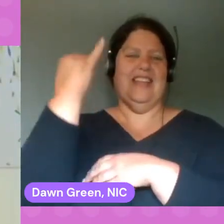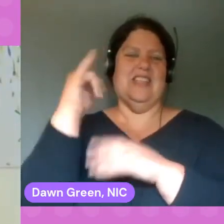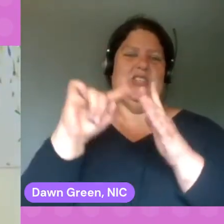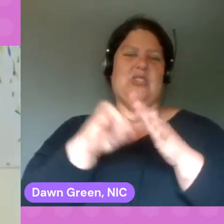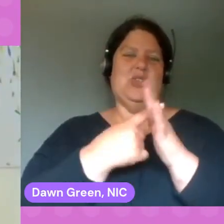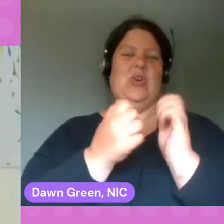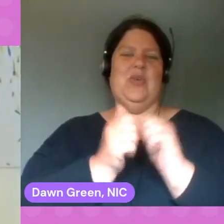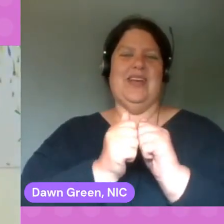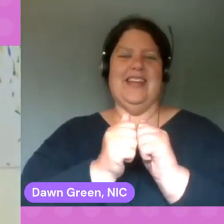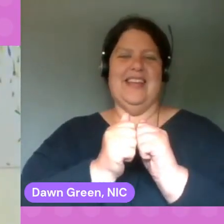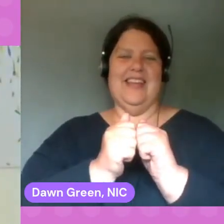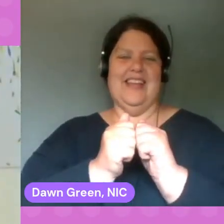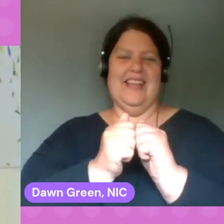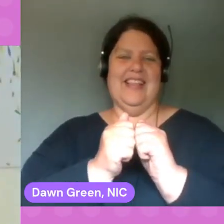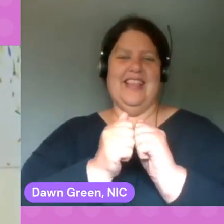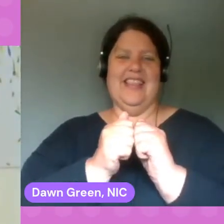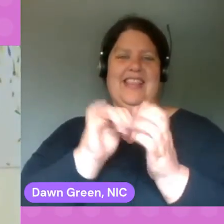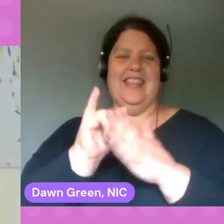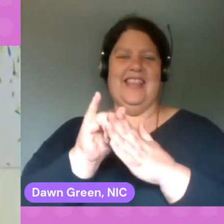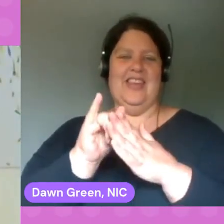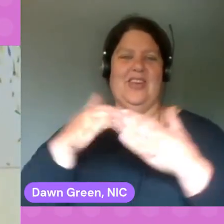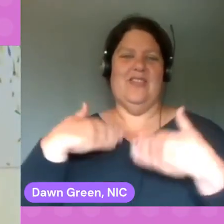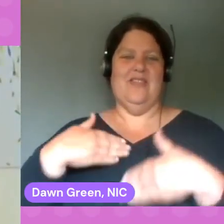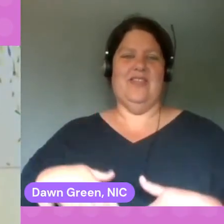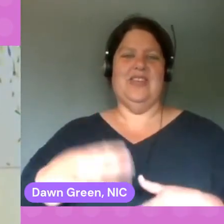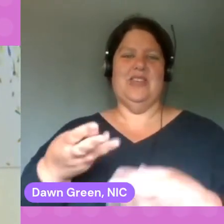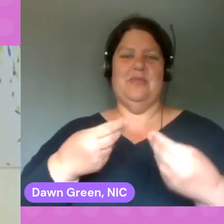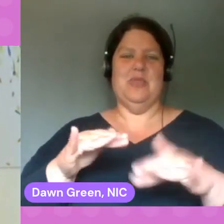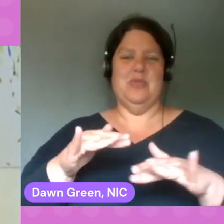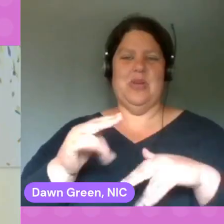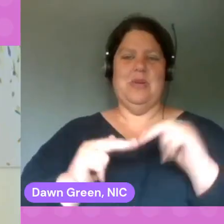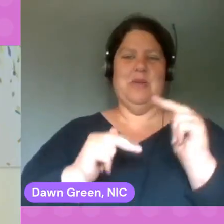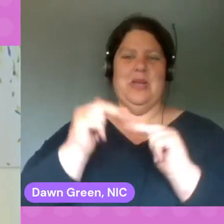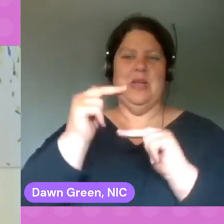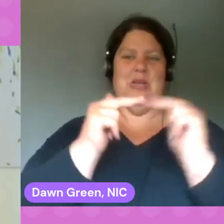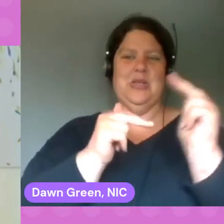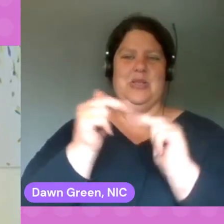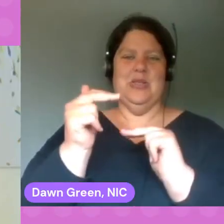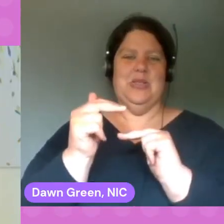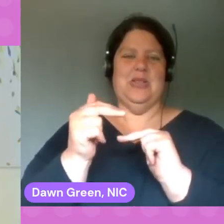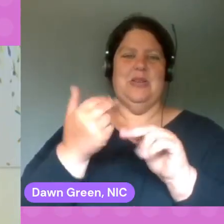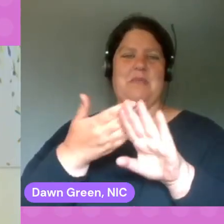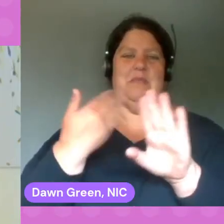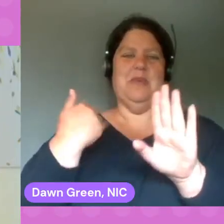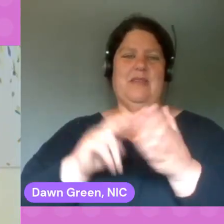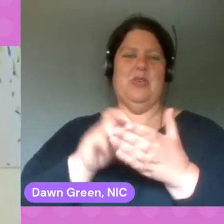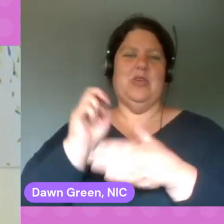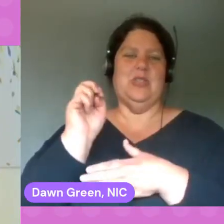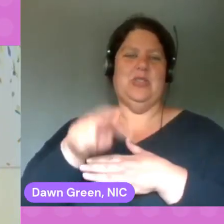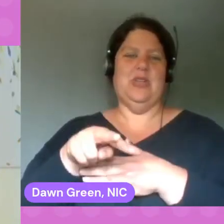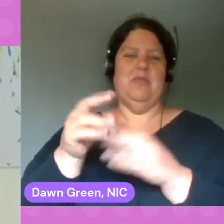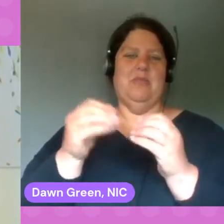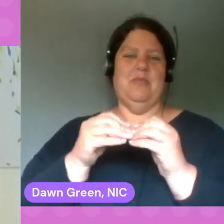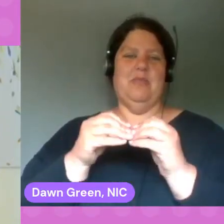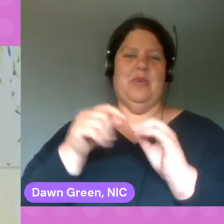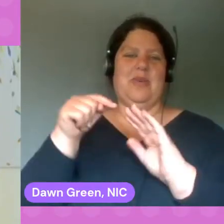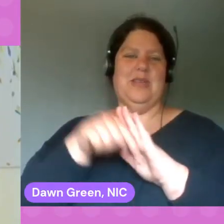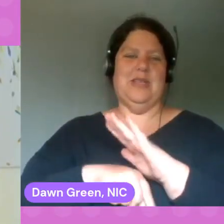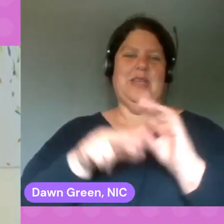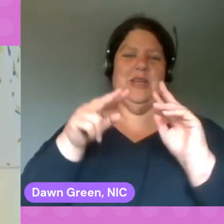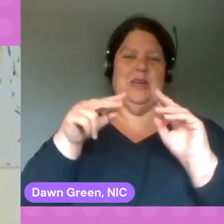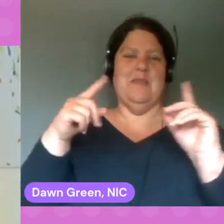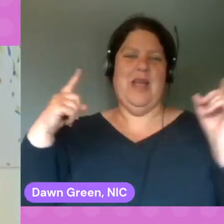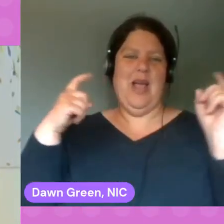with these physical materials as a way to build a tinkering mindset before jumping into more complex